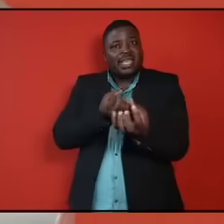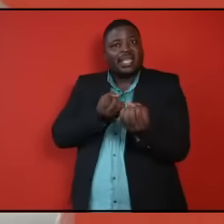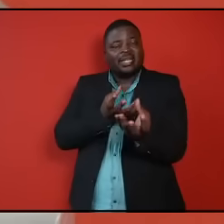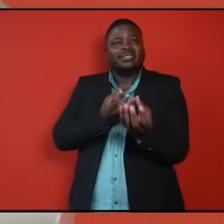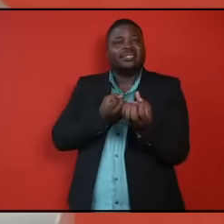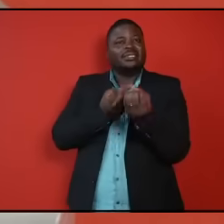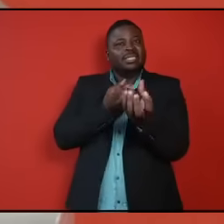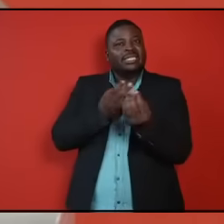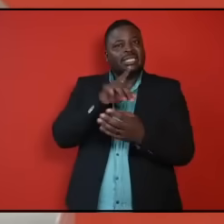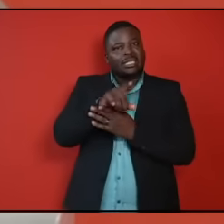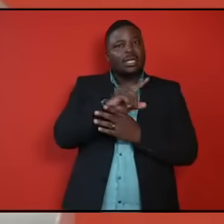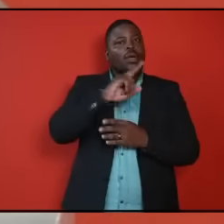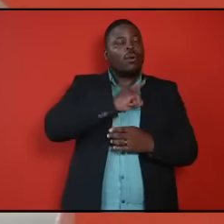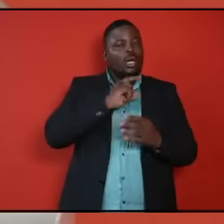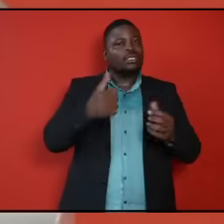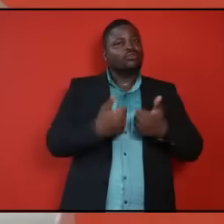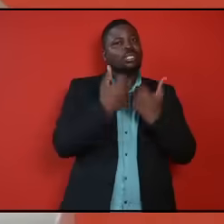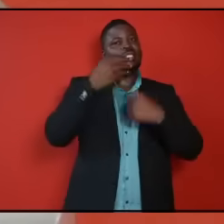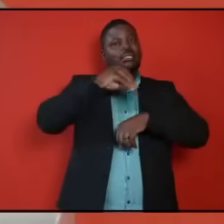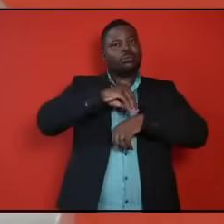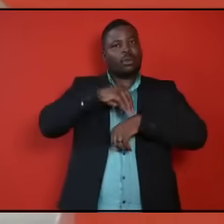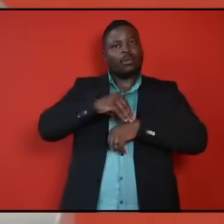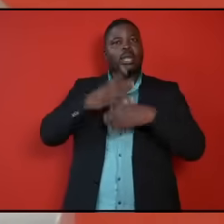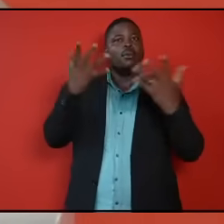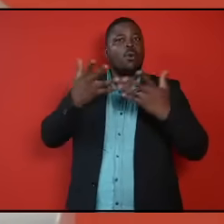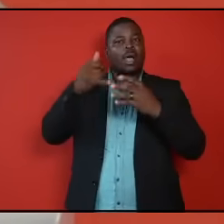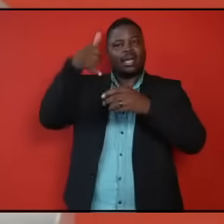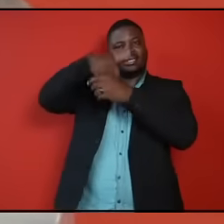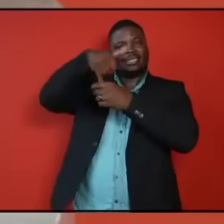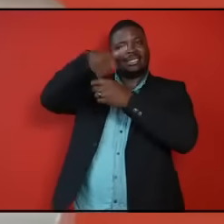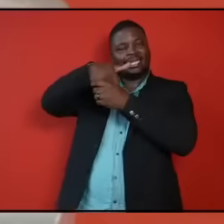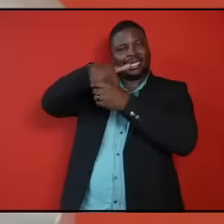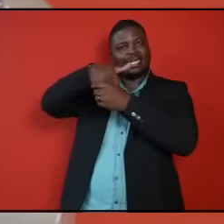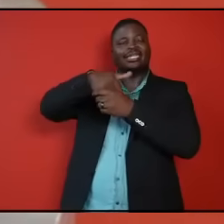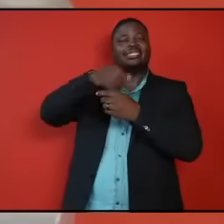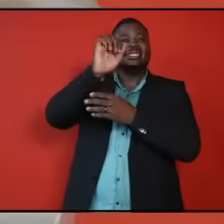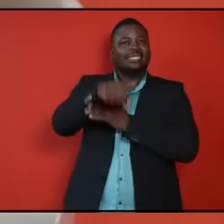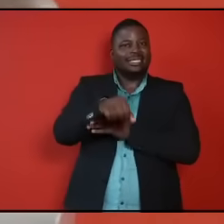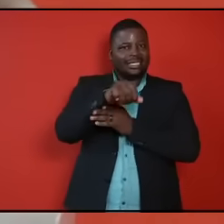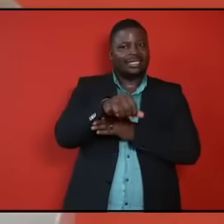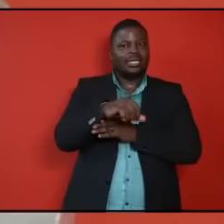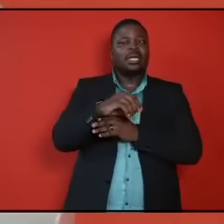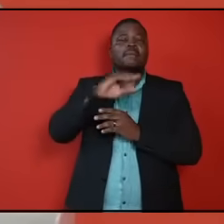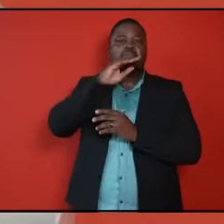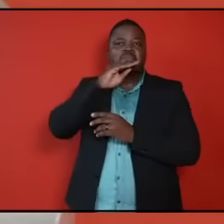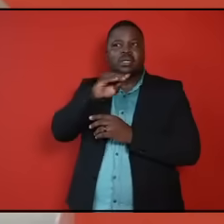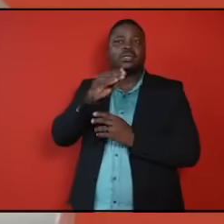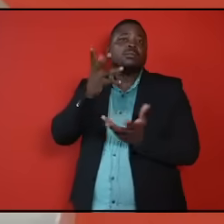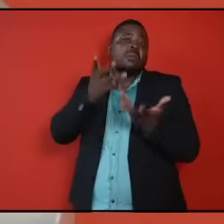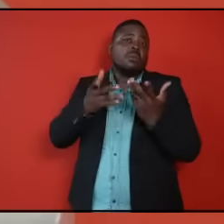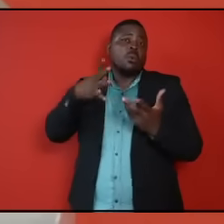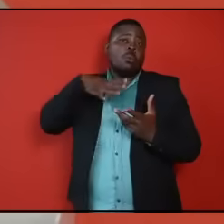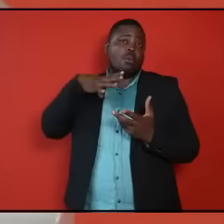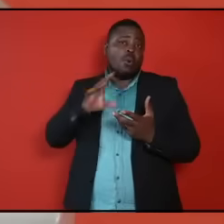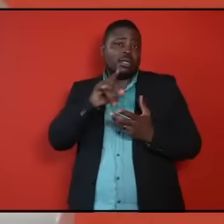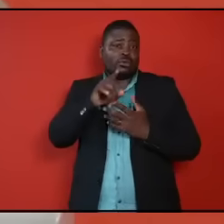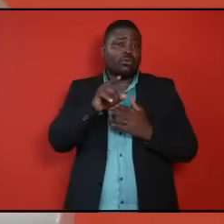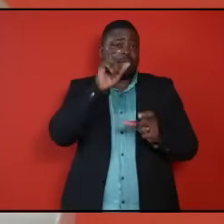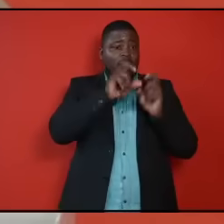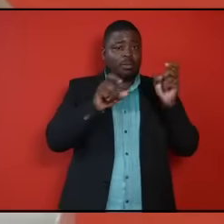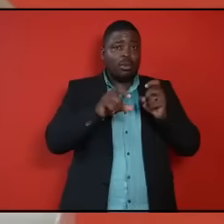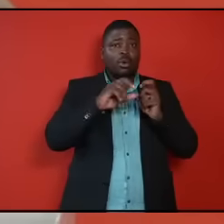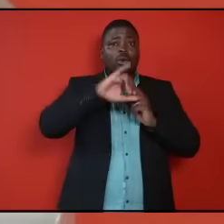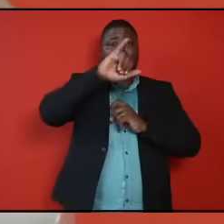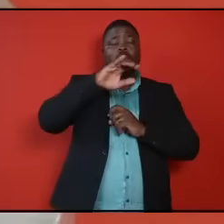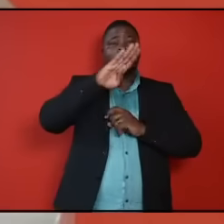internally happening in the EFF. So you may want to remove everyone in Bujanala and